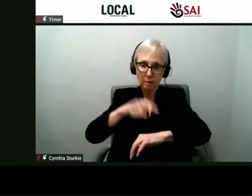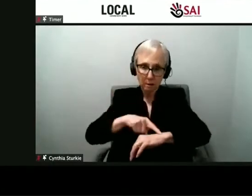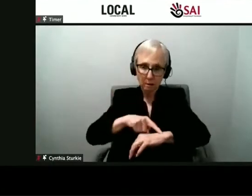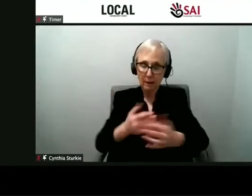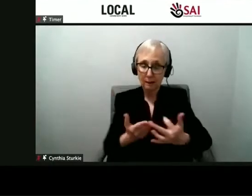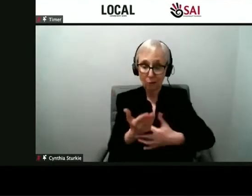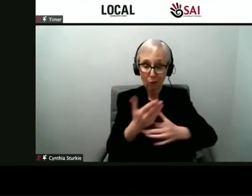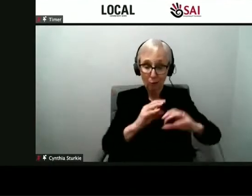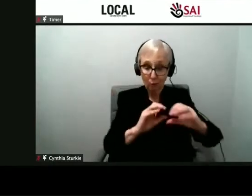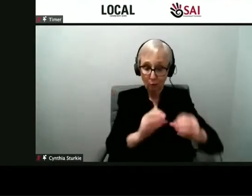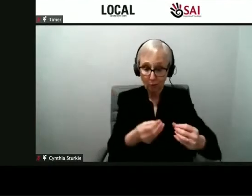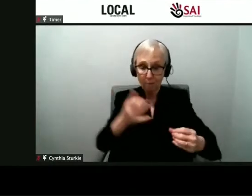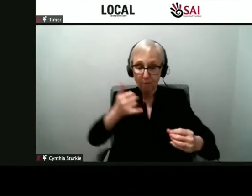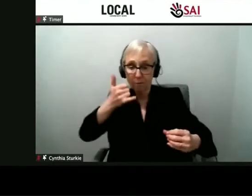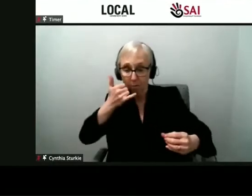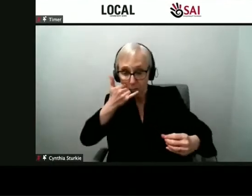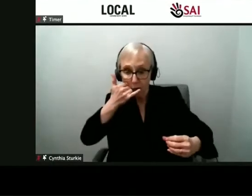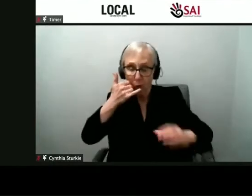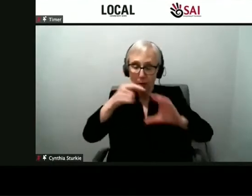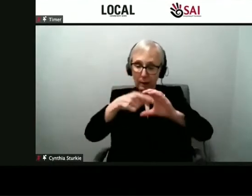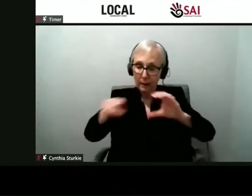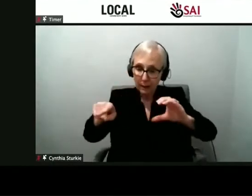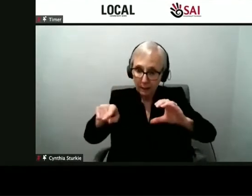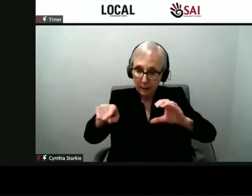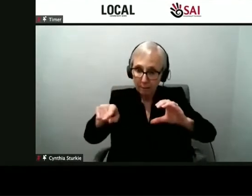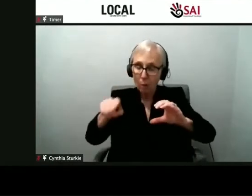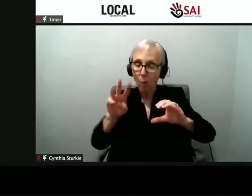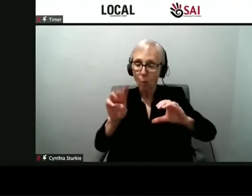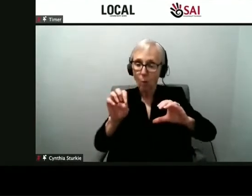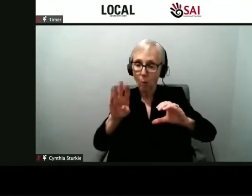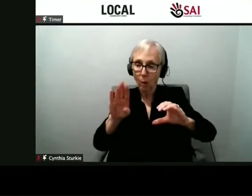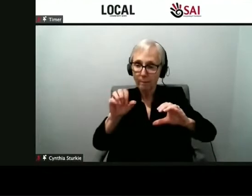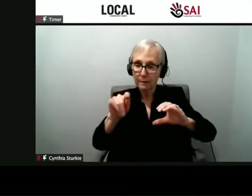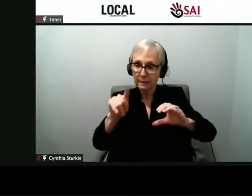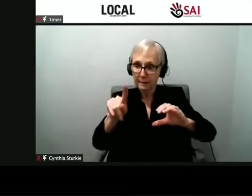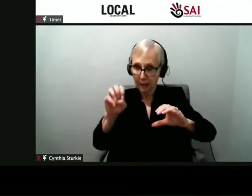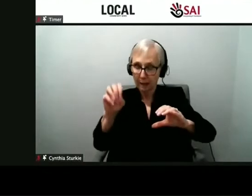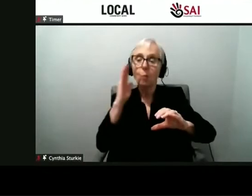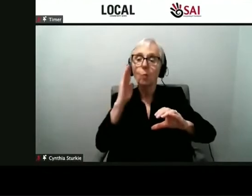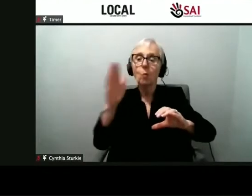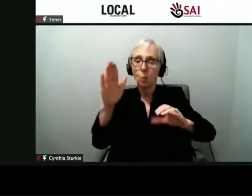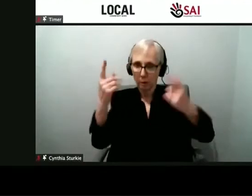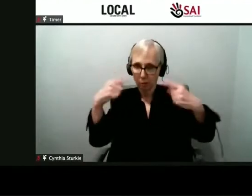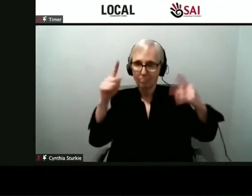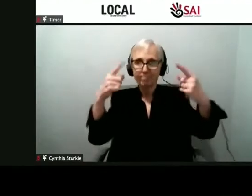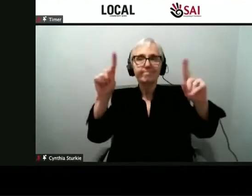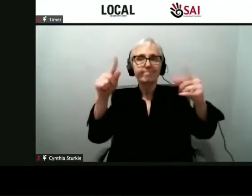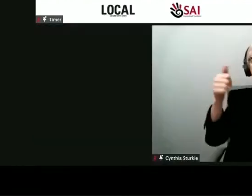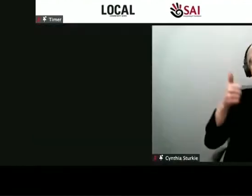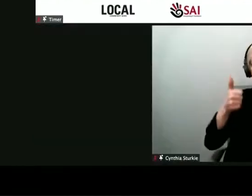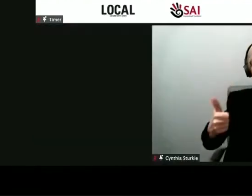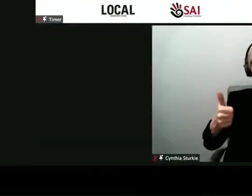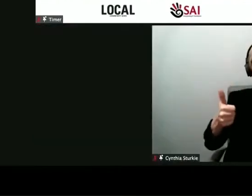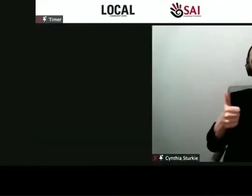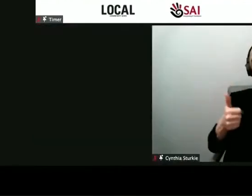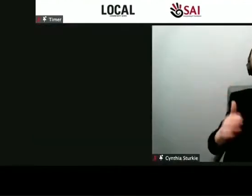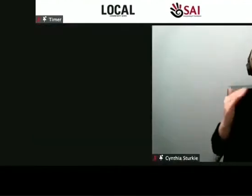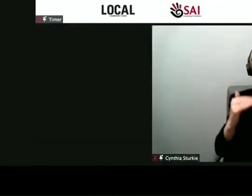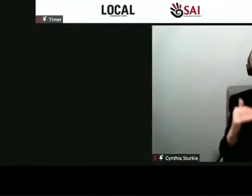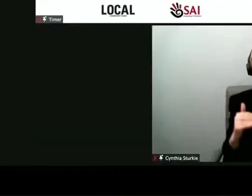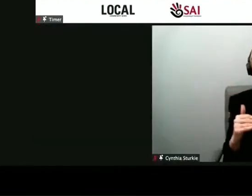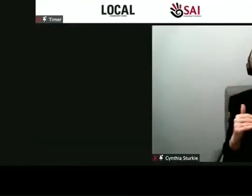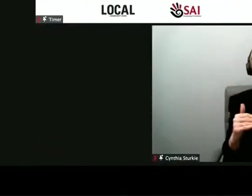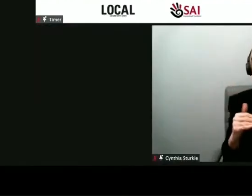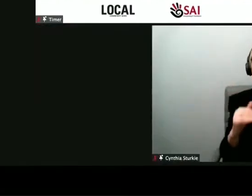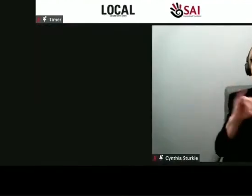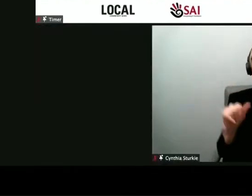the office, through the phone, through the email, or through this website. We're going to get it done. Okay. And the next person on this question